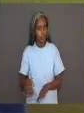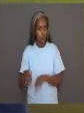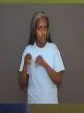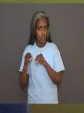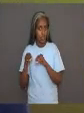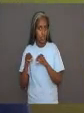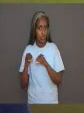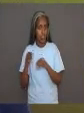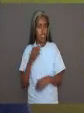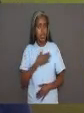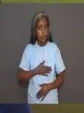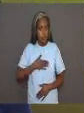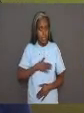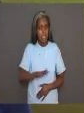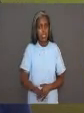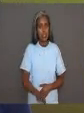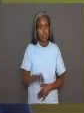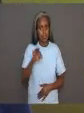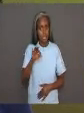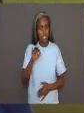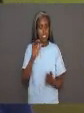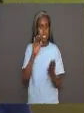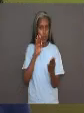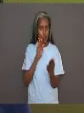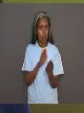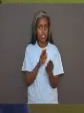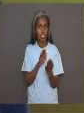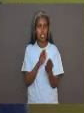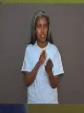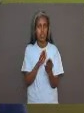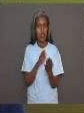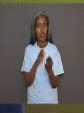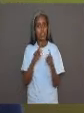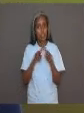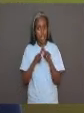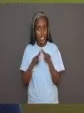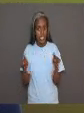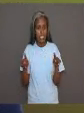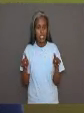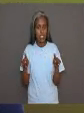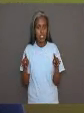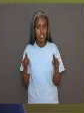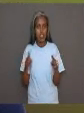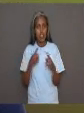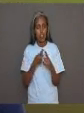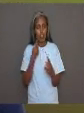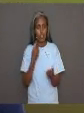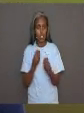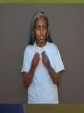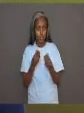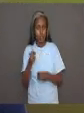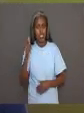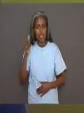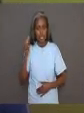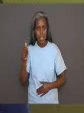Students, please find the coefficients of variation for shops